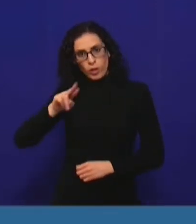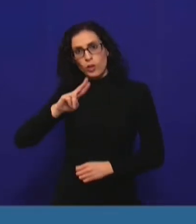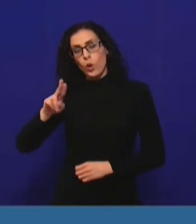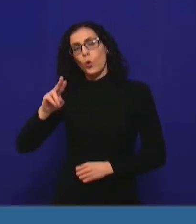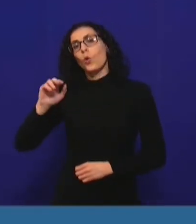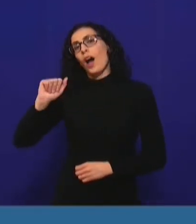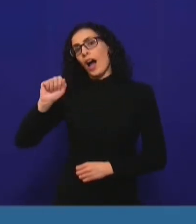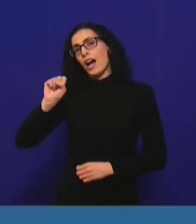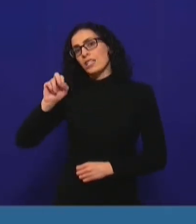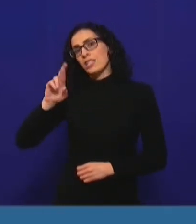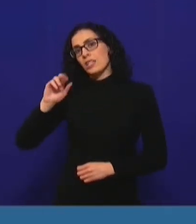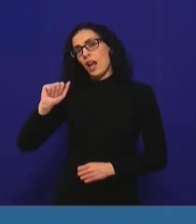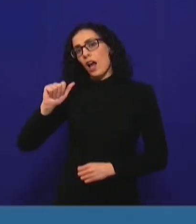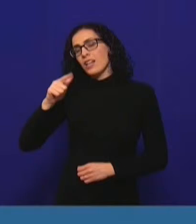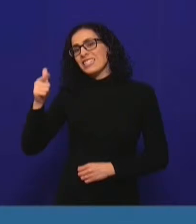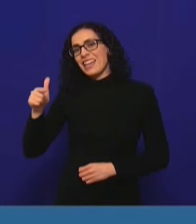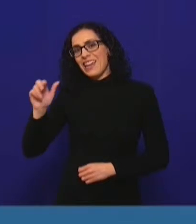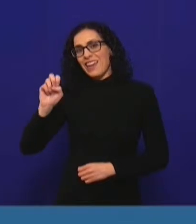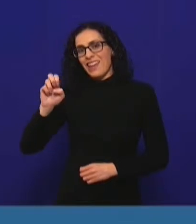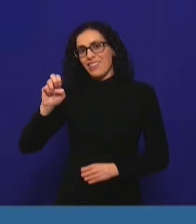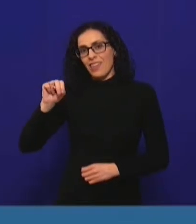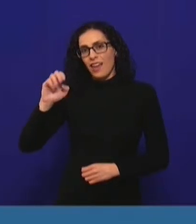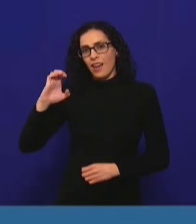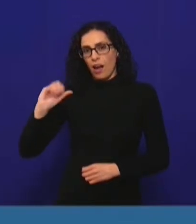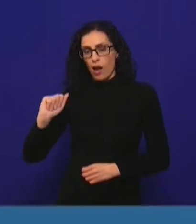tal-AstraZeneca wkoll tingħata f'żewġ dożi.